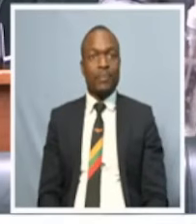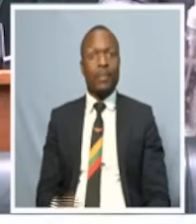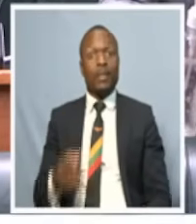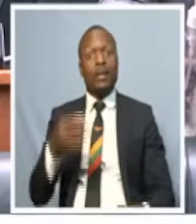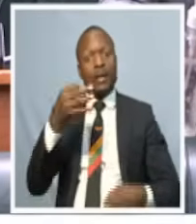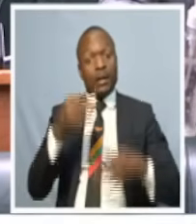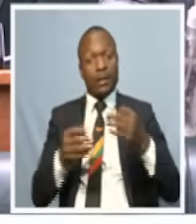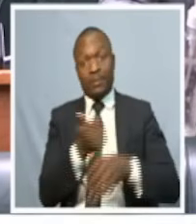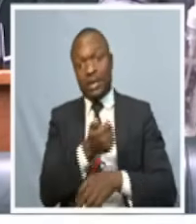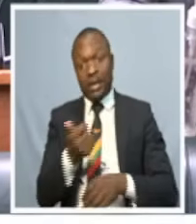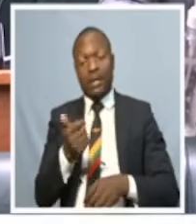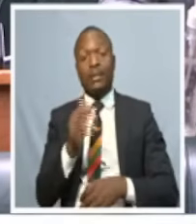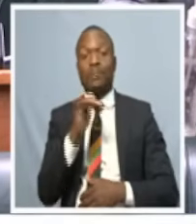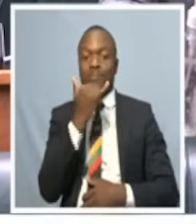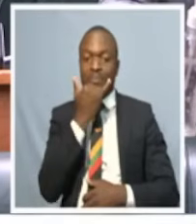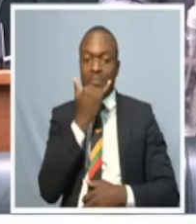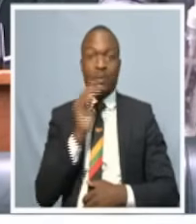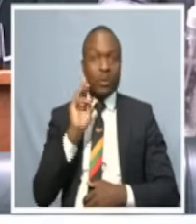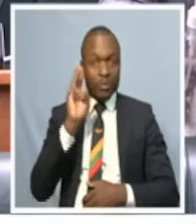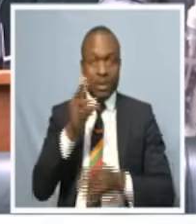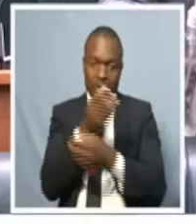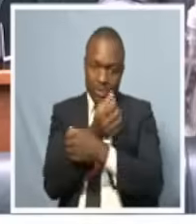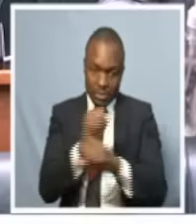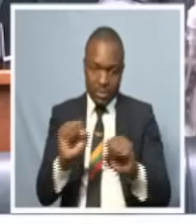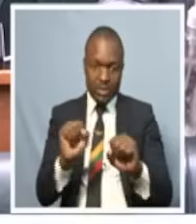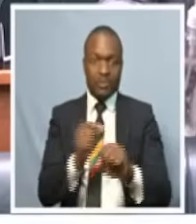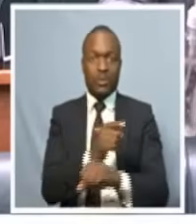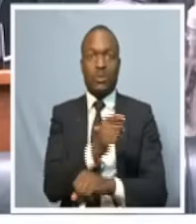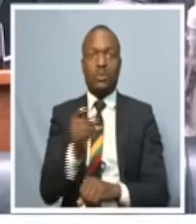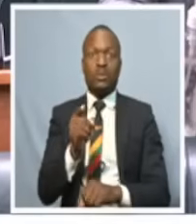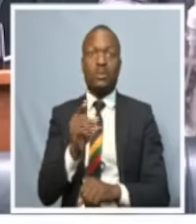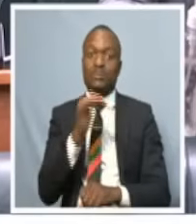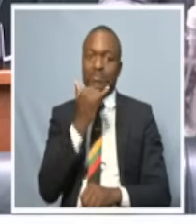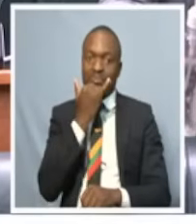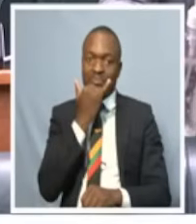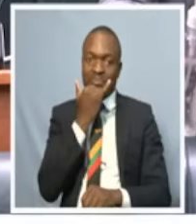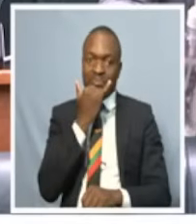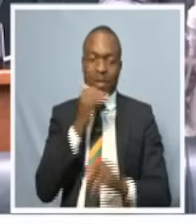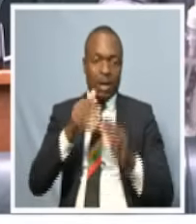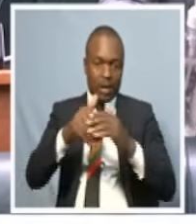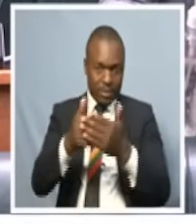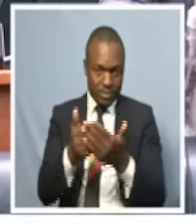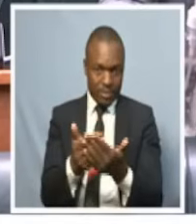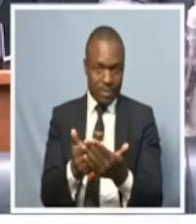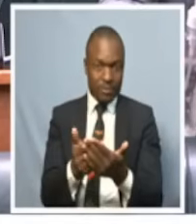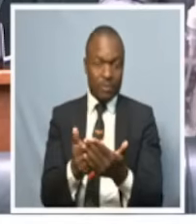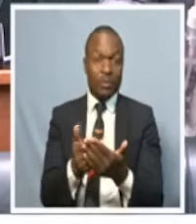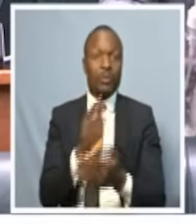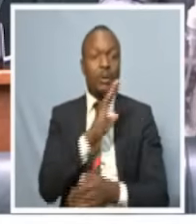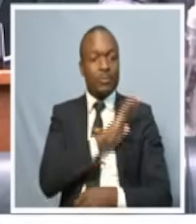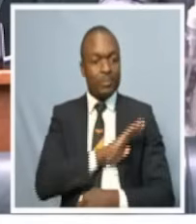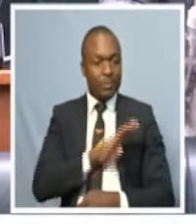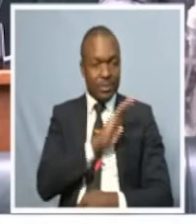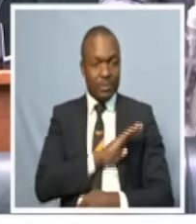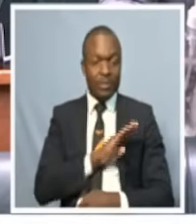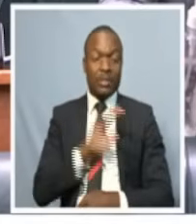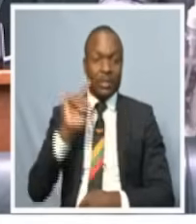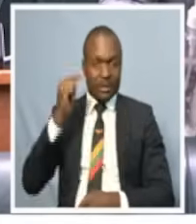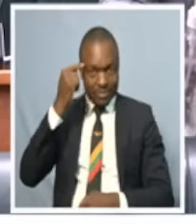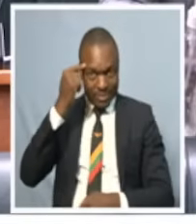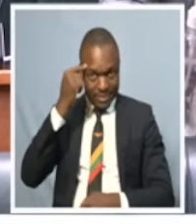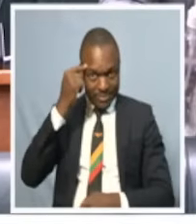if there are any anomalies, we will address those anomalies. That is how we behave as a